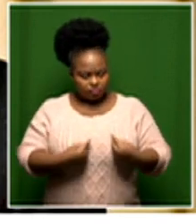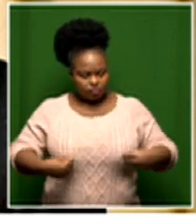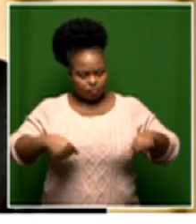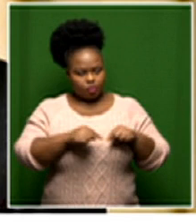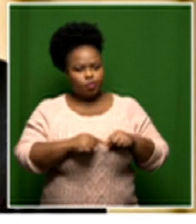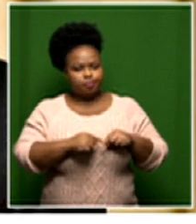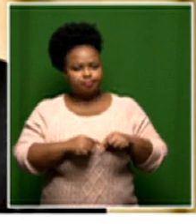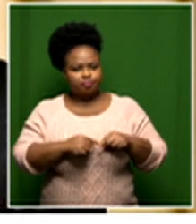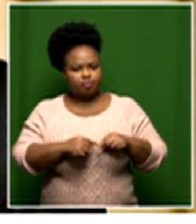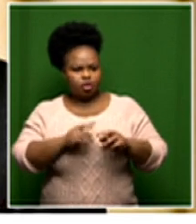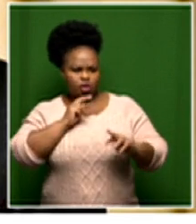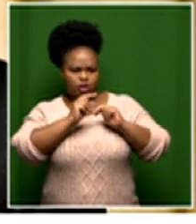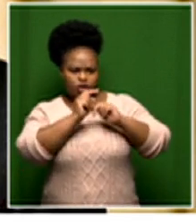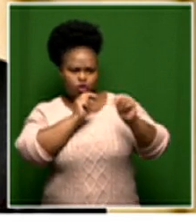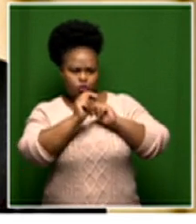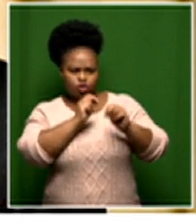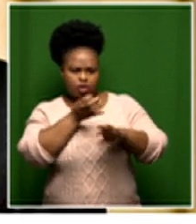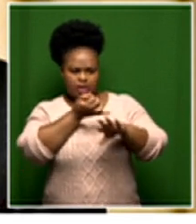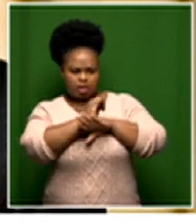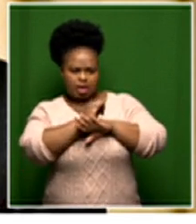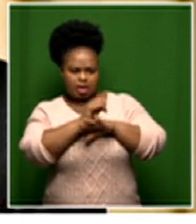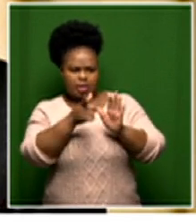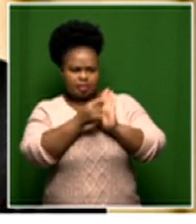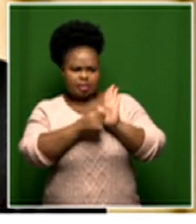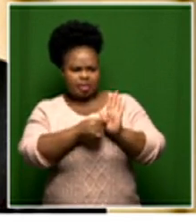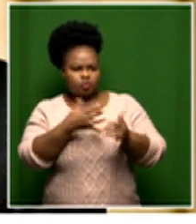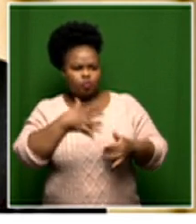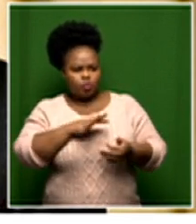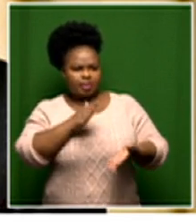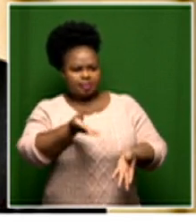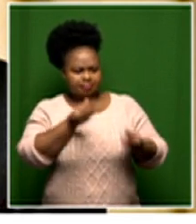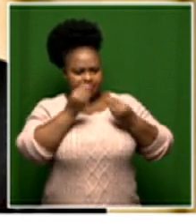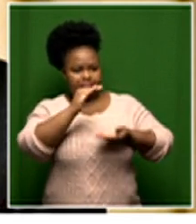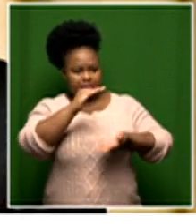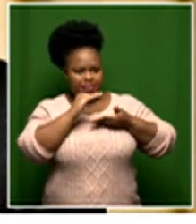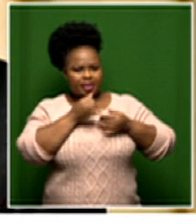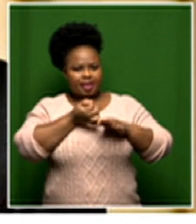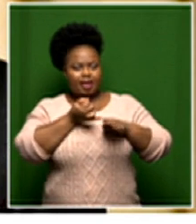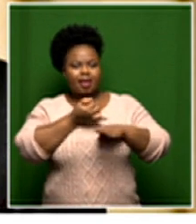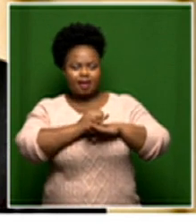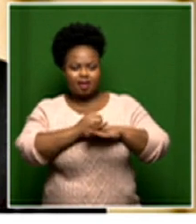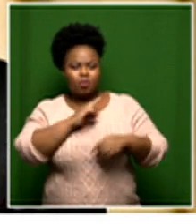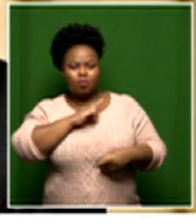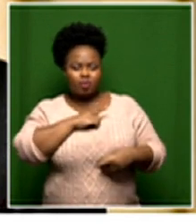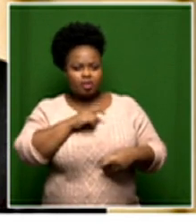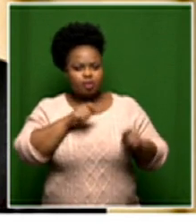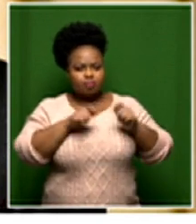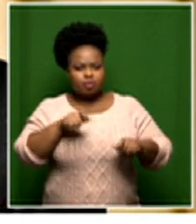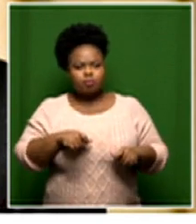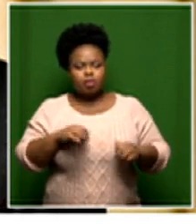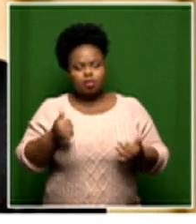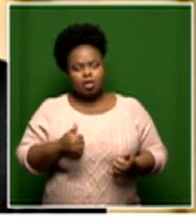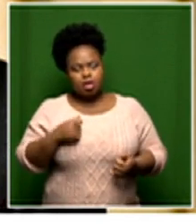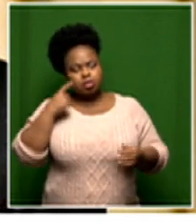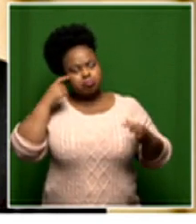are negotiating for earlier dates, and some of that is a reasonable case that allows people to say in their